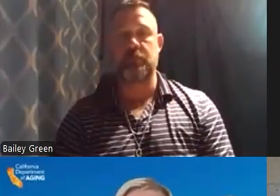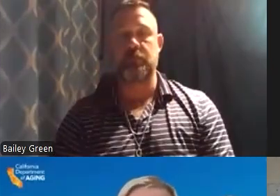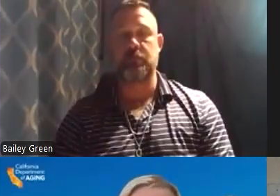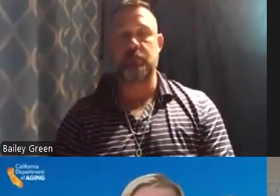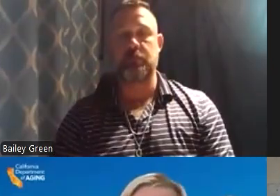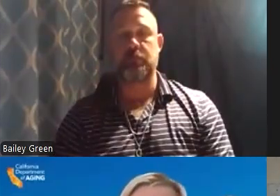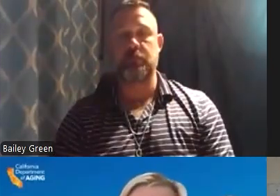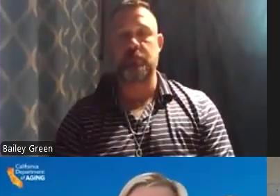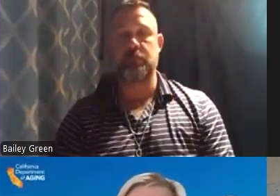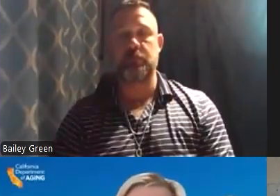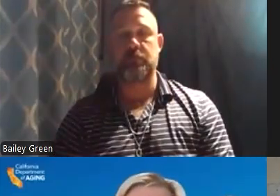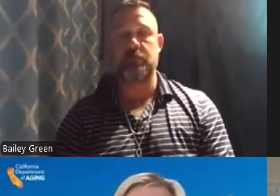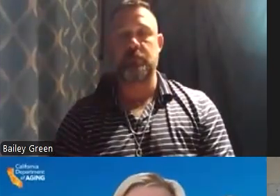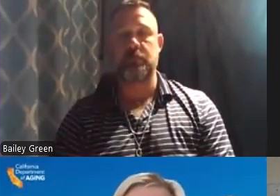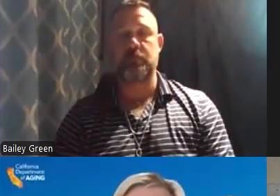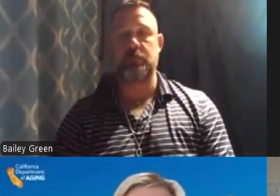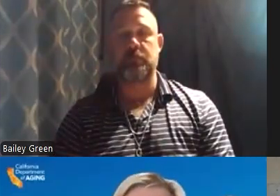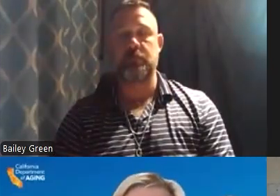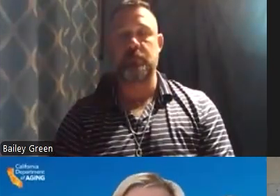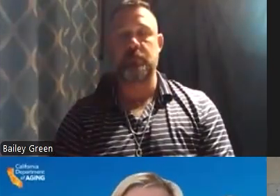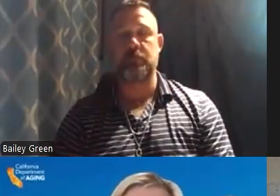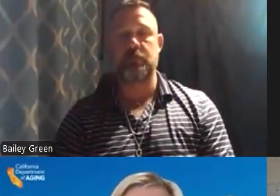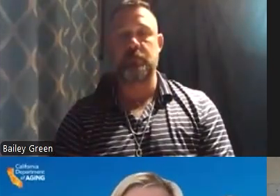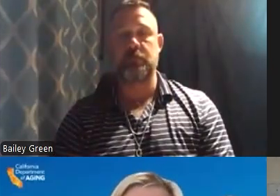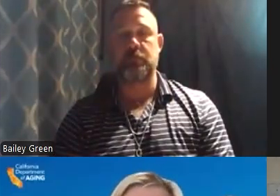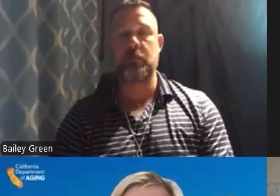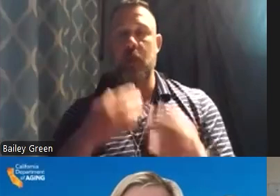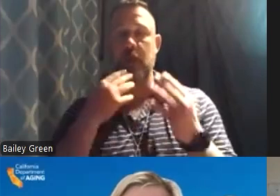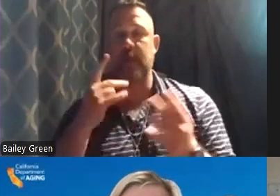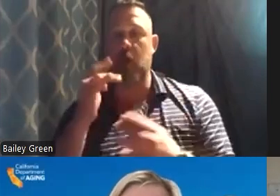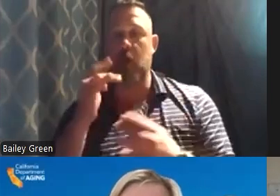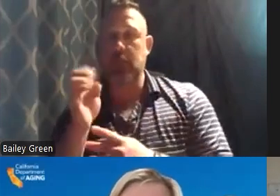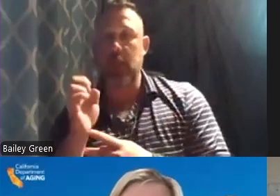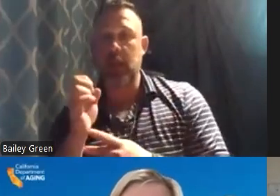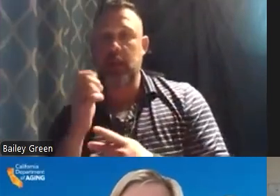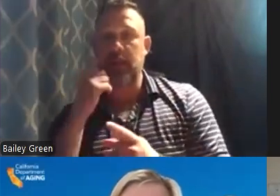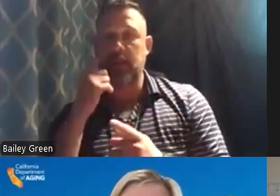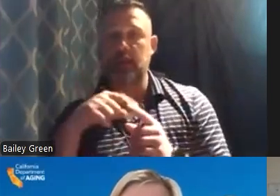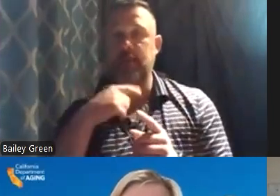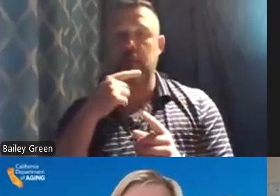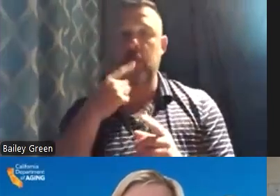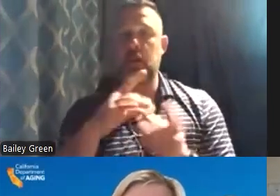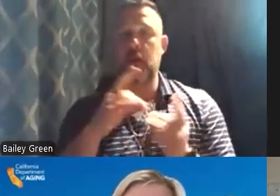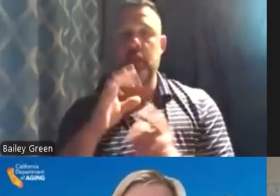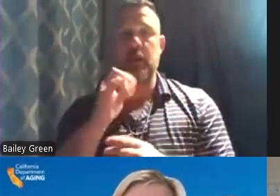Thank you both for those updates. I think now it's time for public comments.